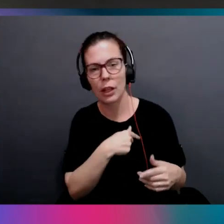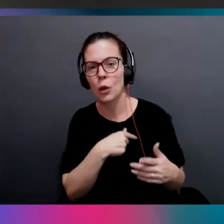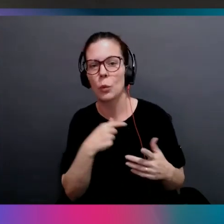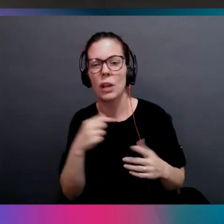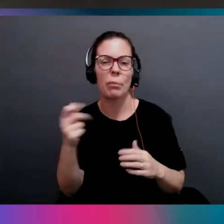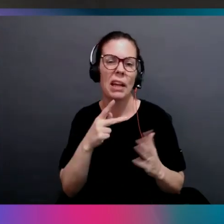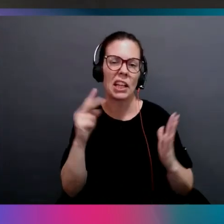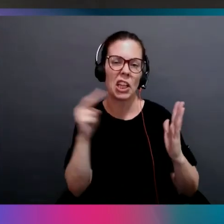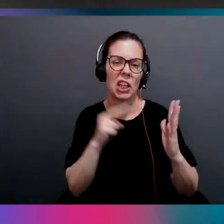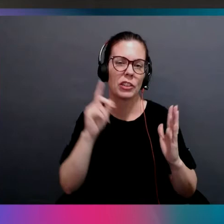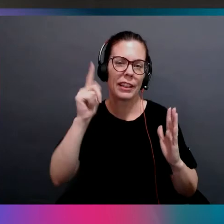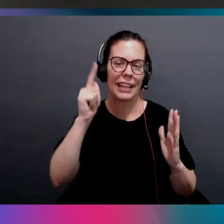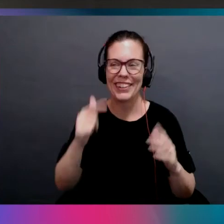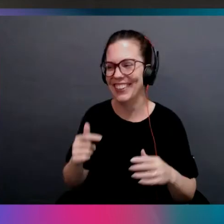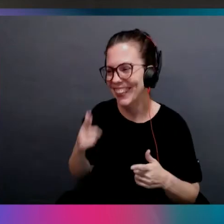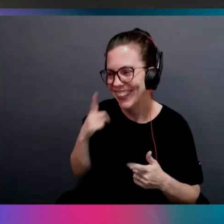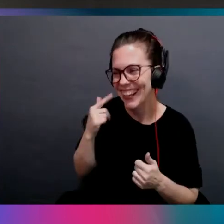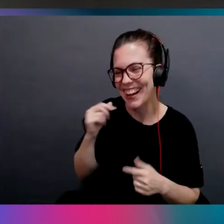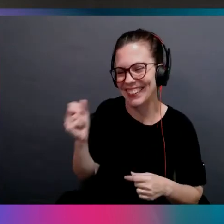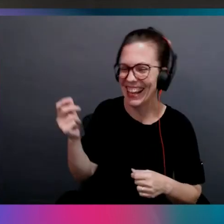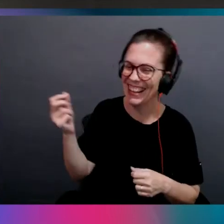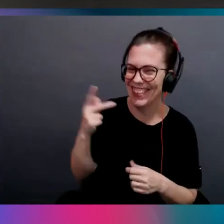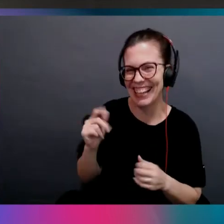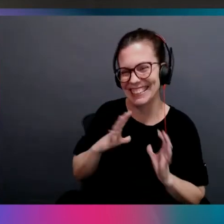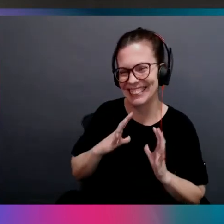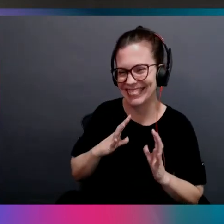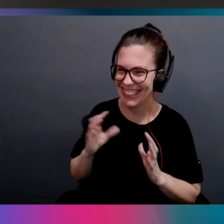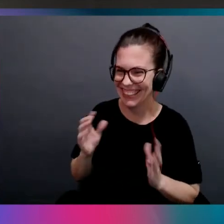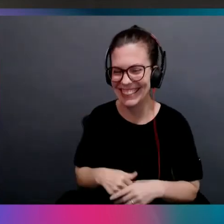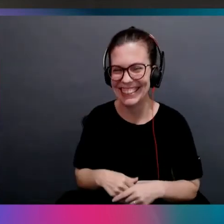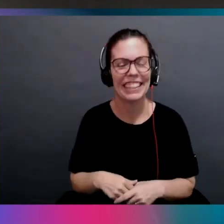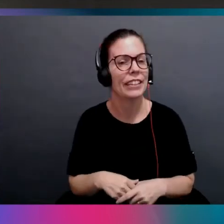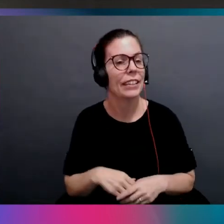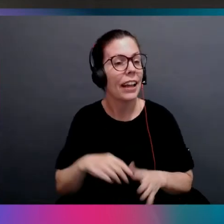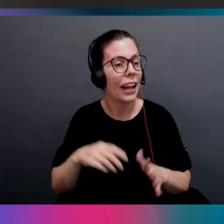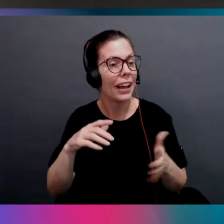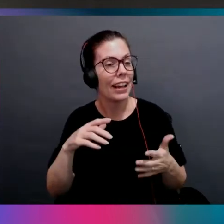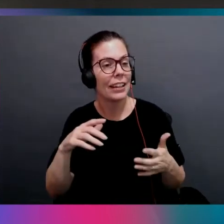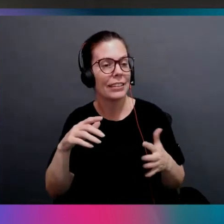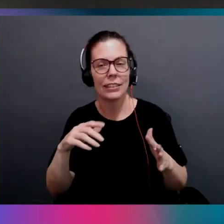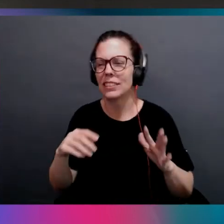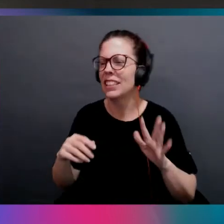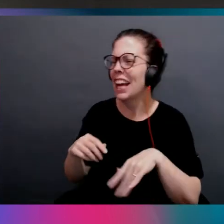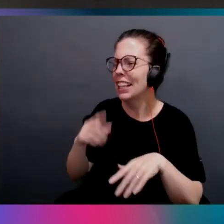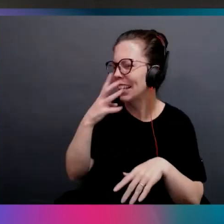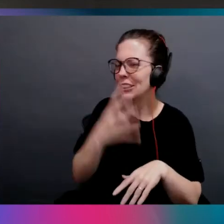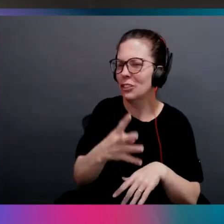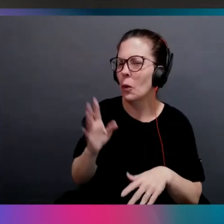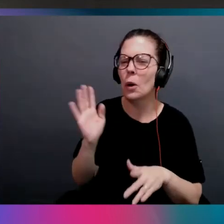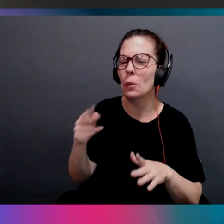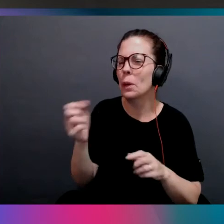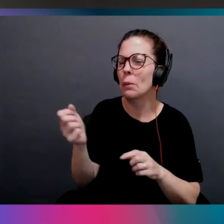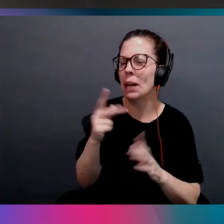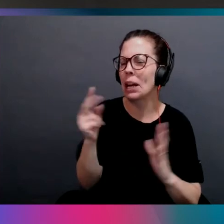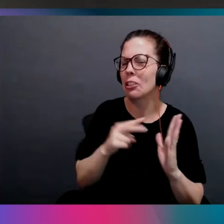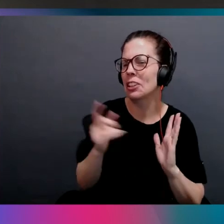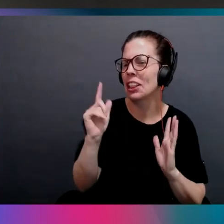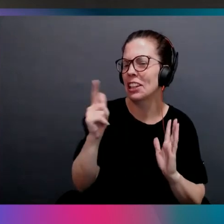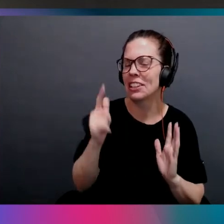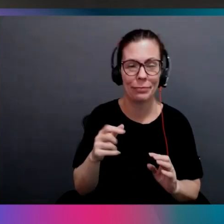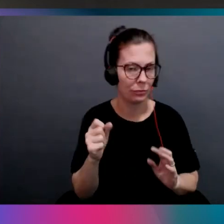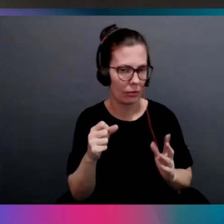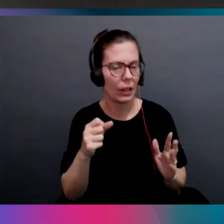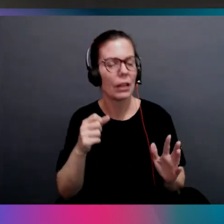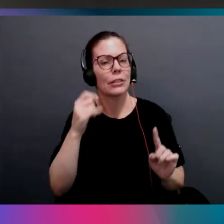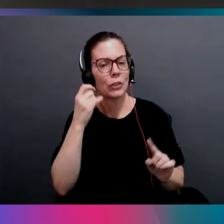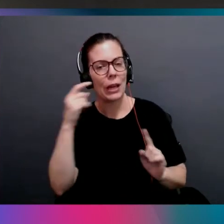that. Yeah. Okay. And then don't worry about that. We'll come back to it. Yeah. So if you go back to